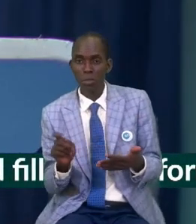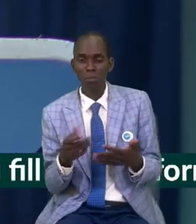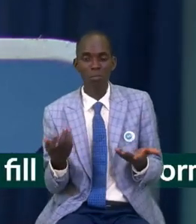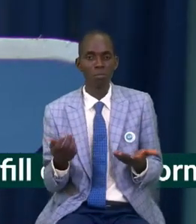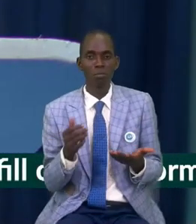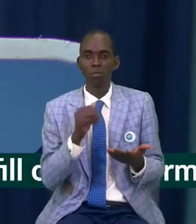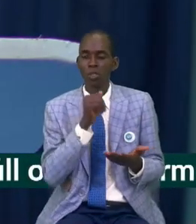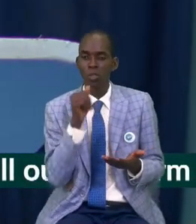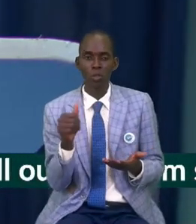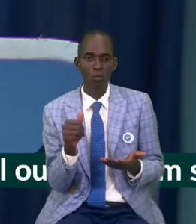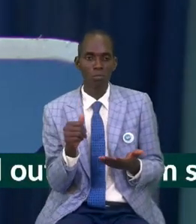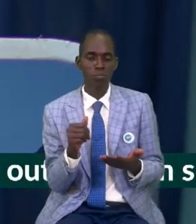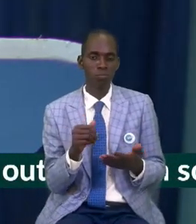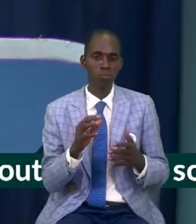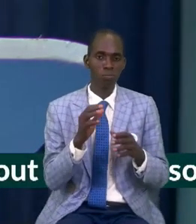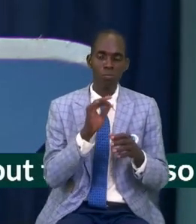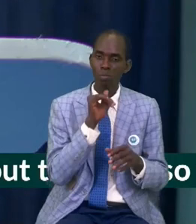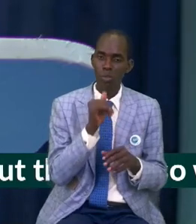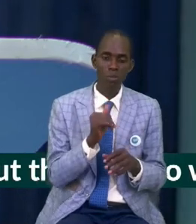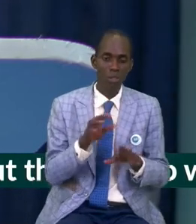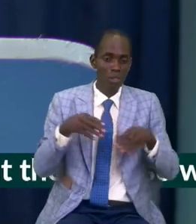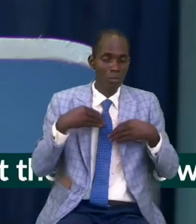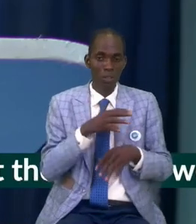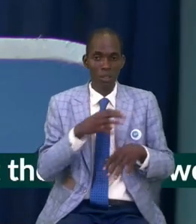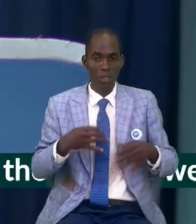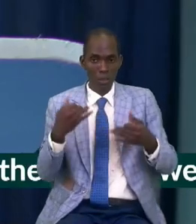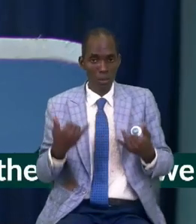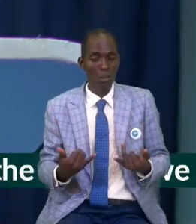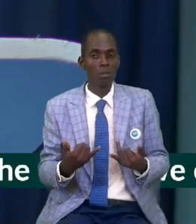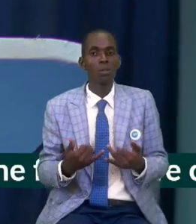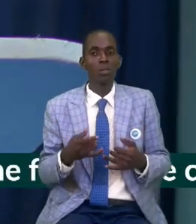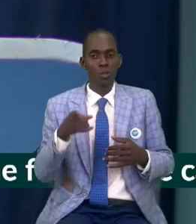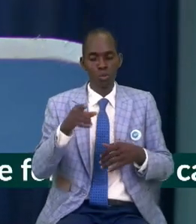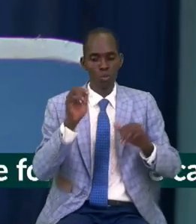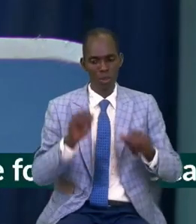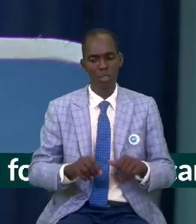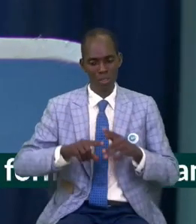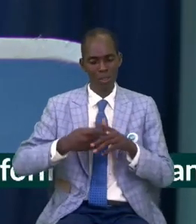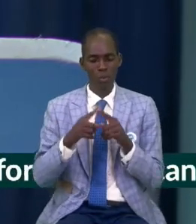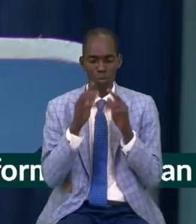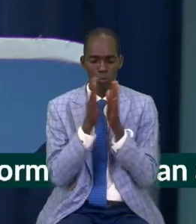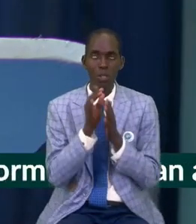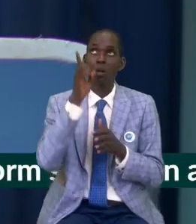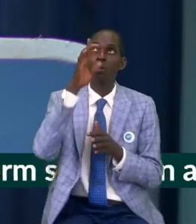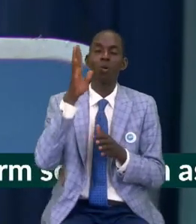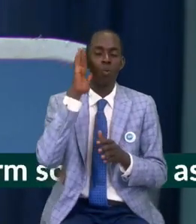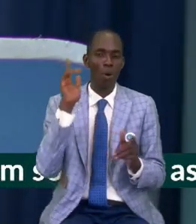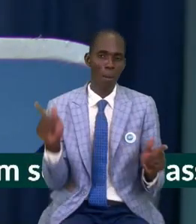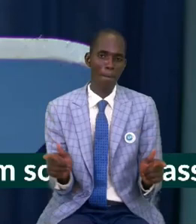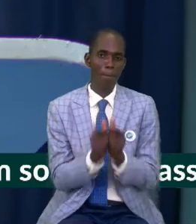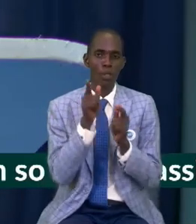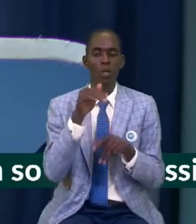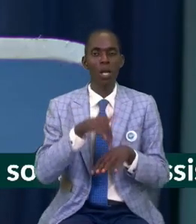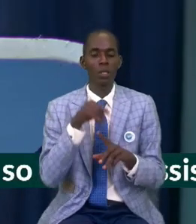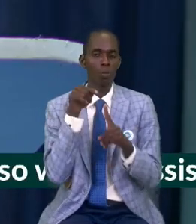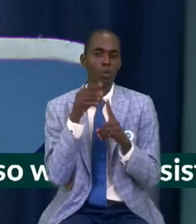you at the point of your need. And if the counselors are true with you, they have collected your data, you close